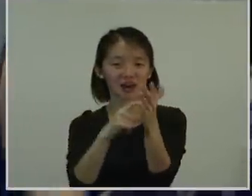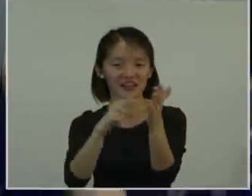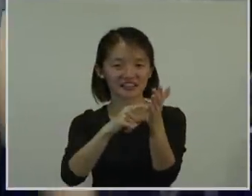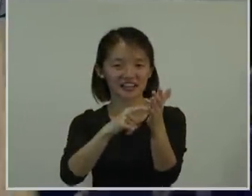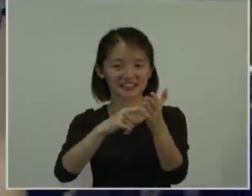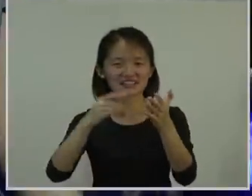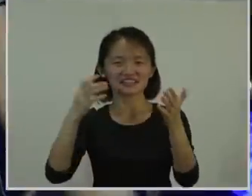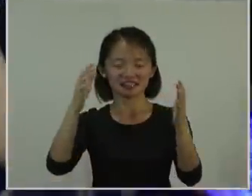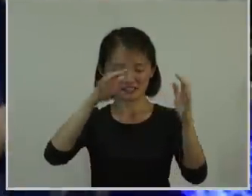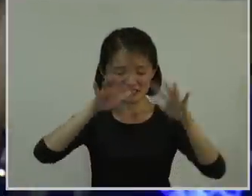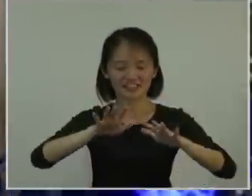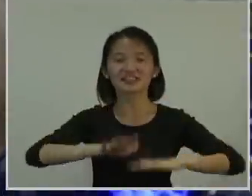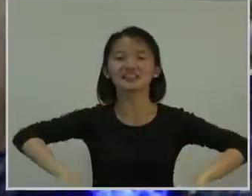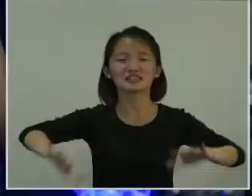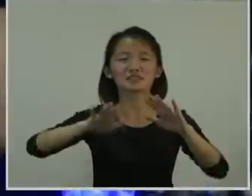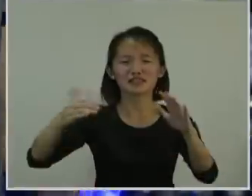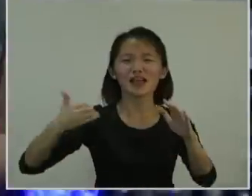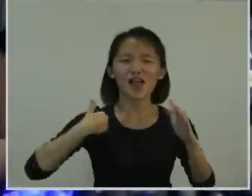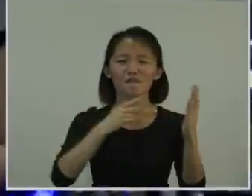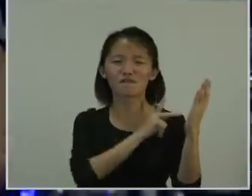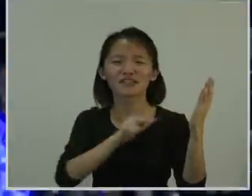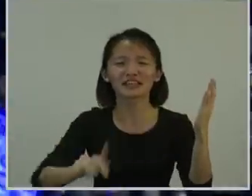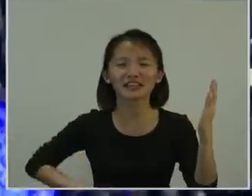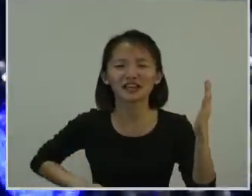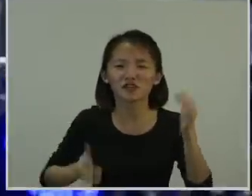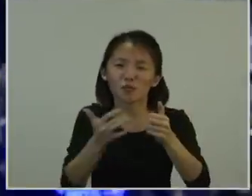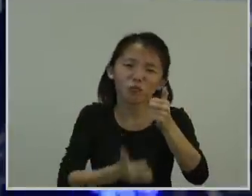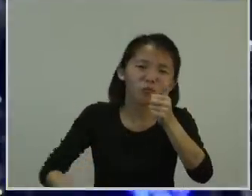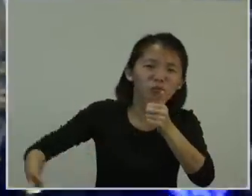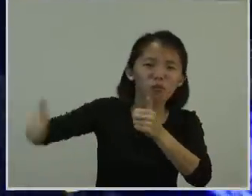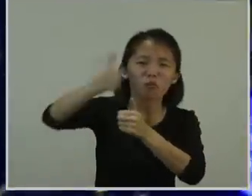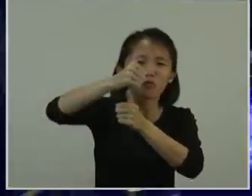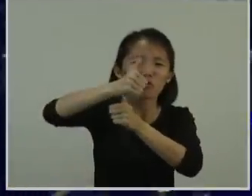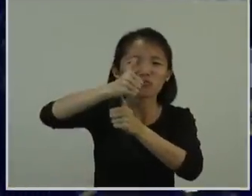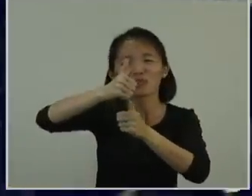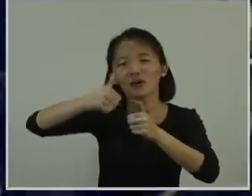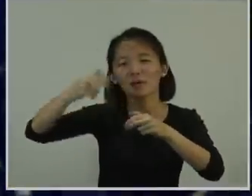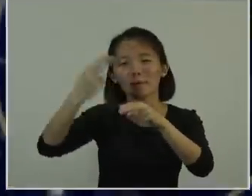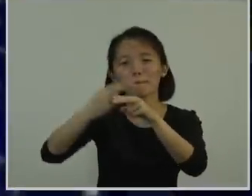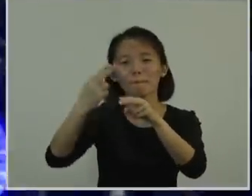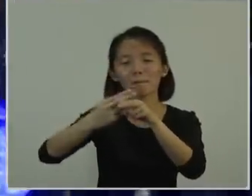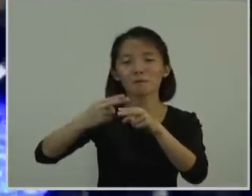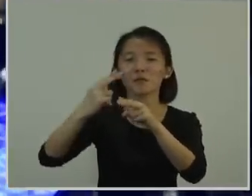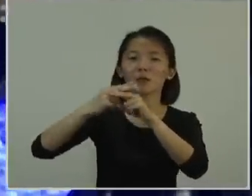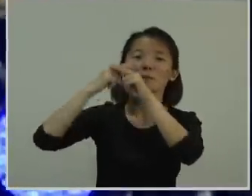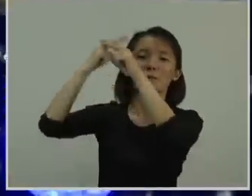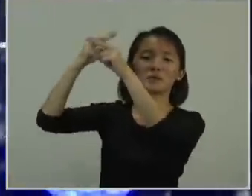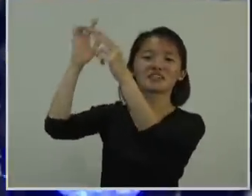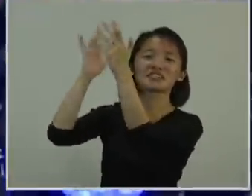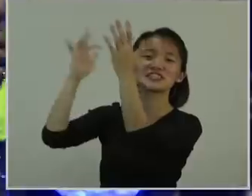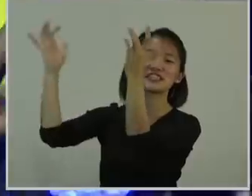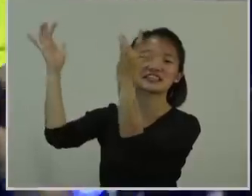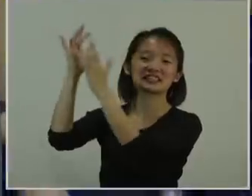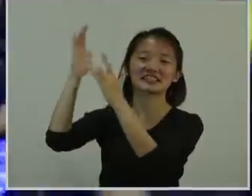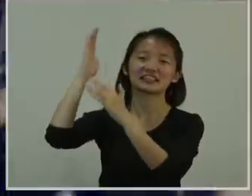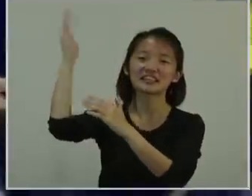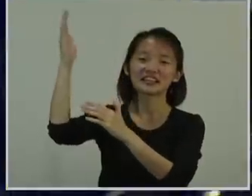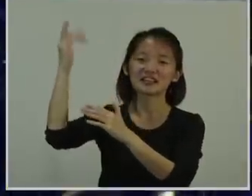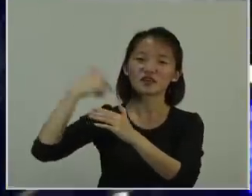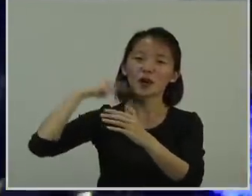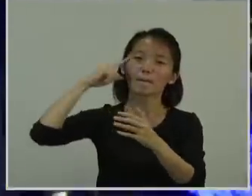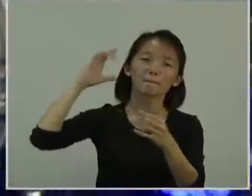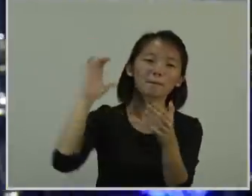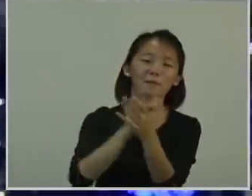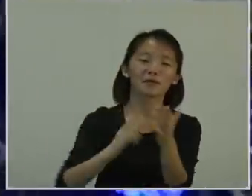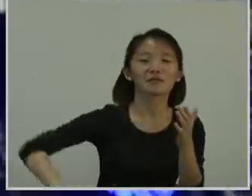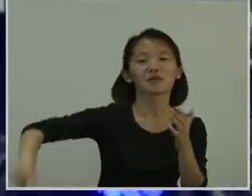place. There's a name that's above all of the names. His name is Jesus. And I believe that even as we sing